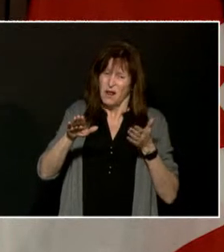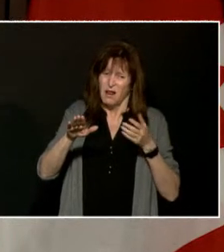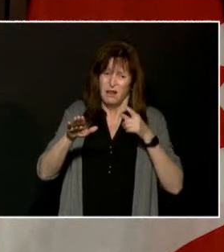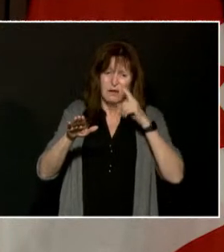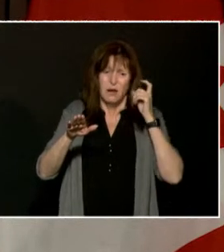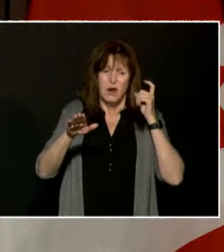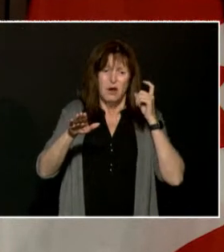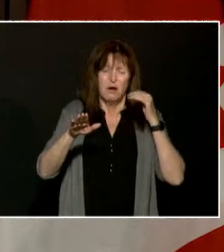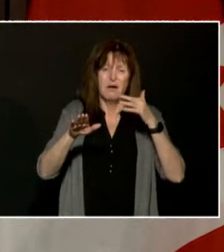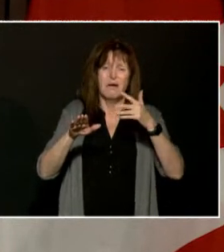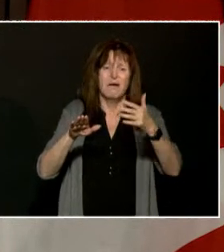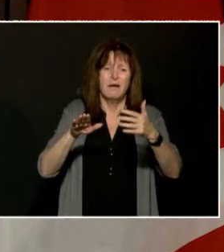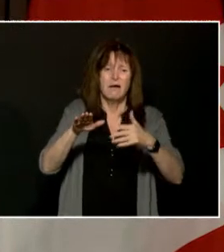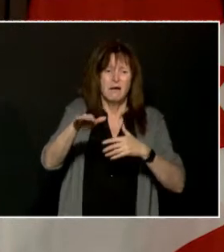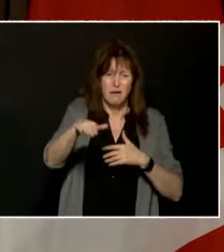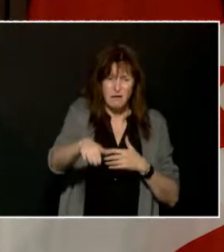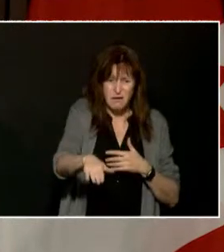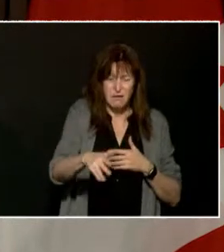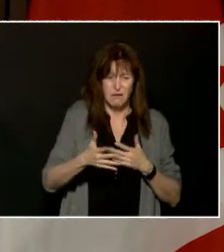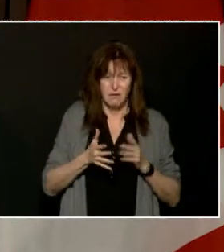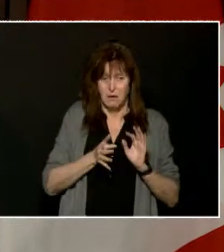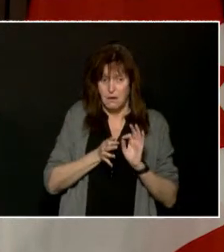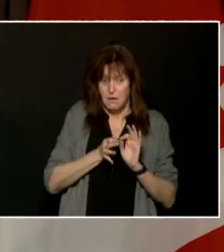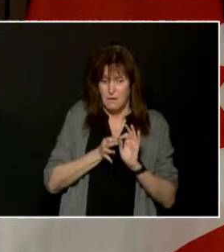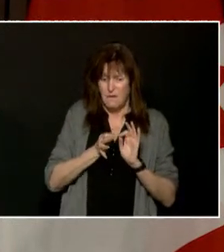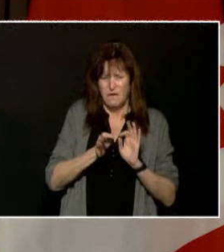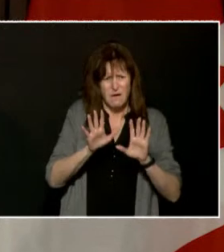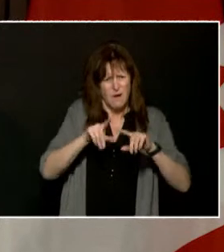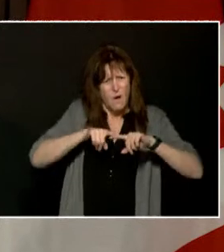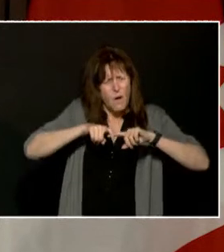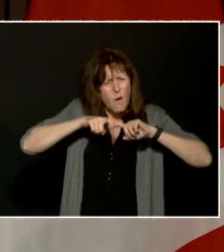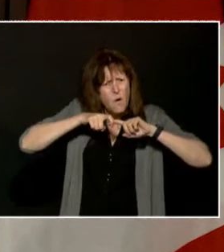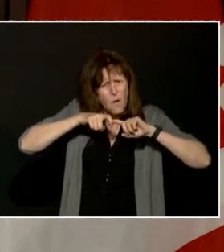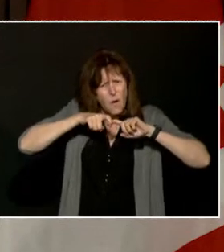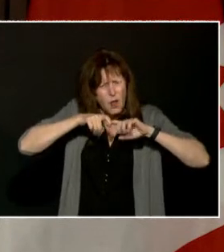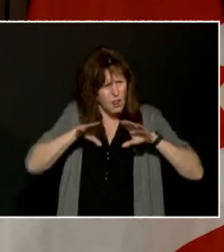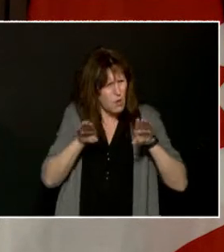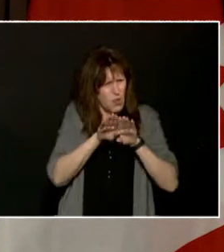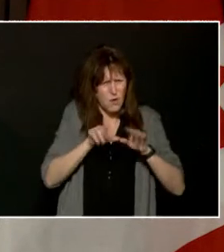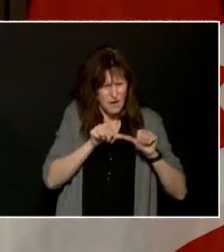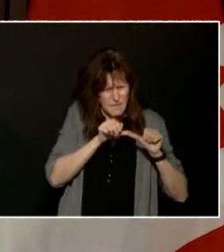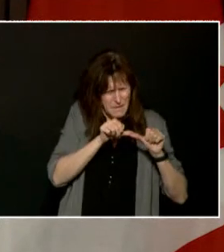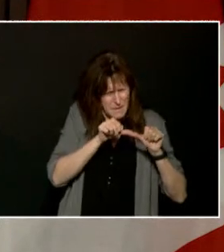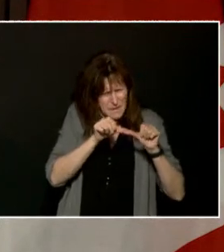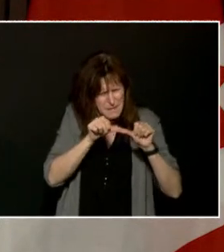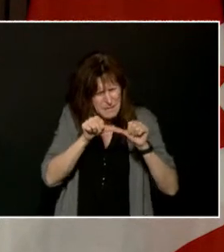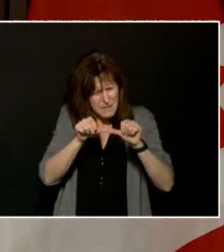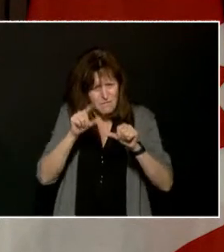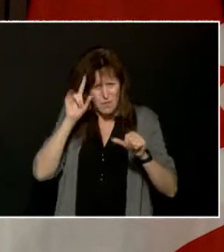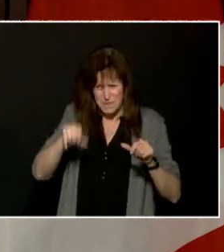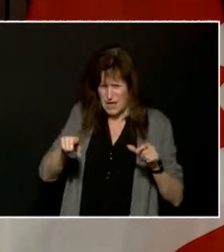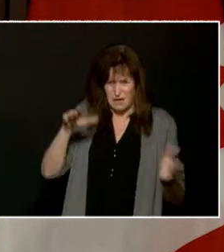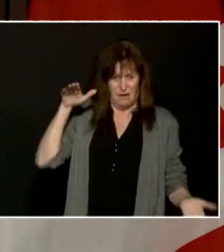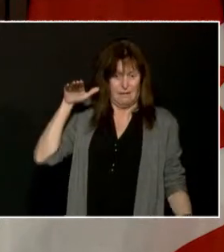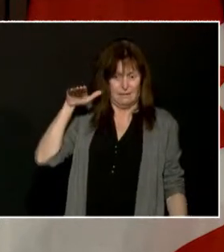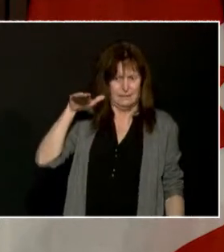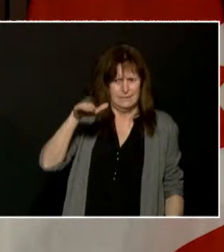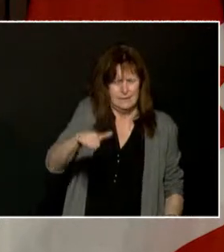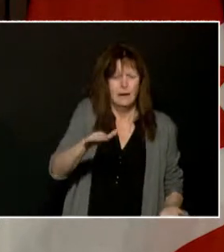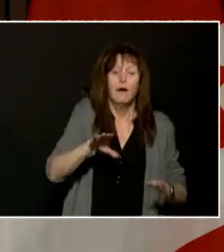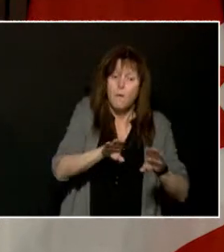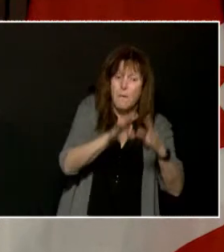consistent downward trend throughout the summer. Opening schools on the 2nd, but nothing else, takes us somewhere between these two